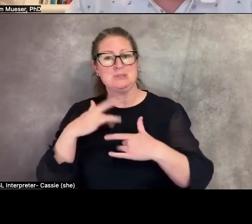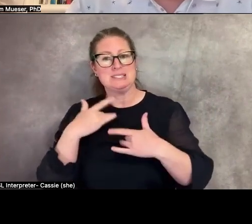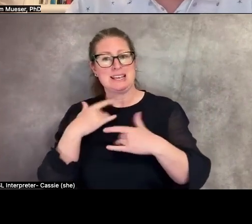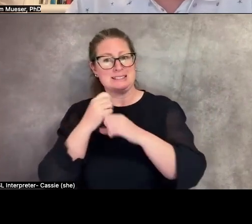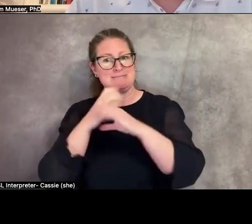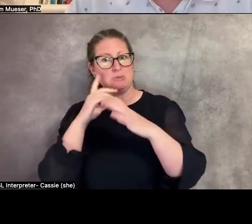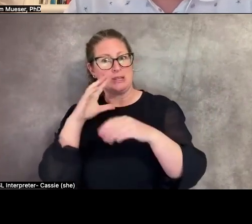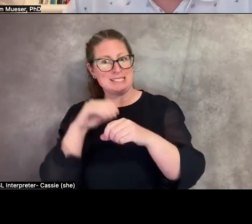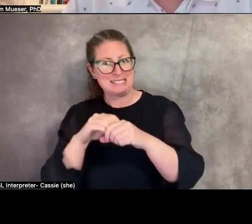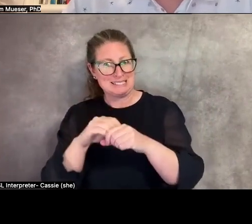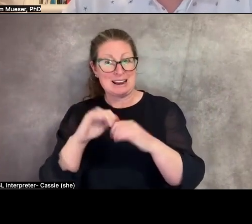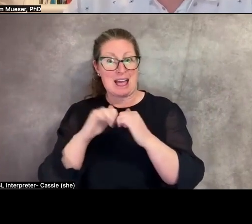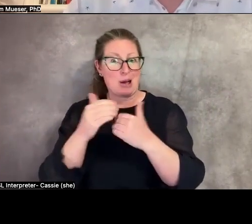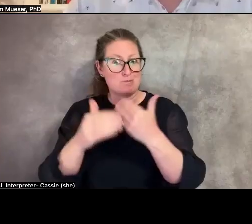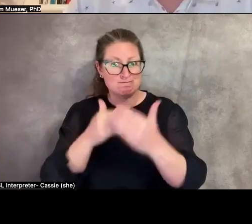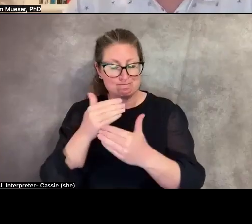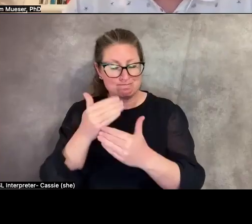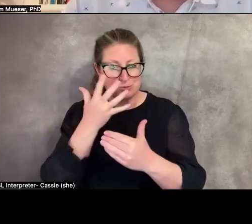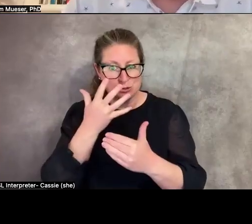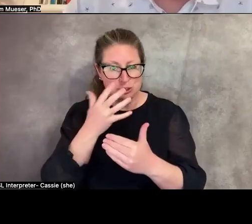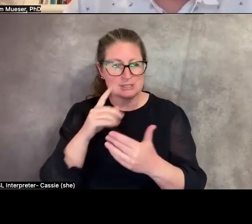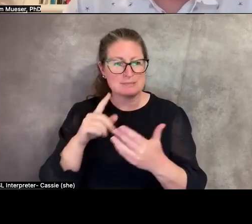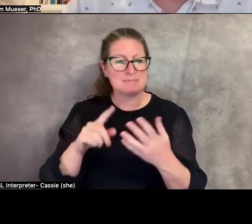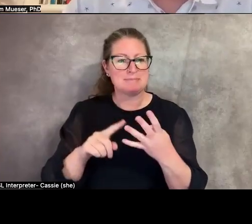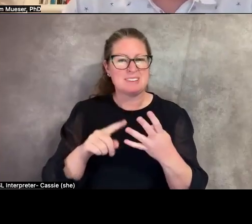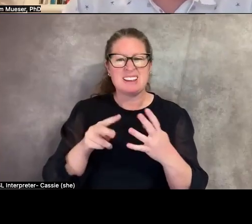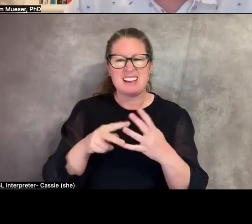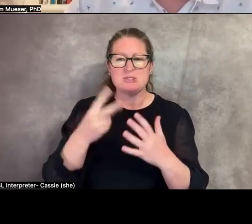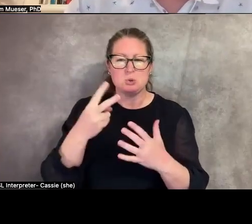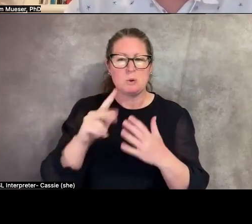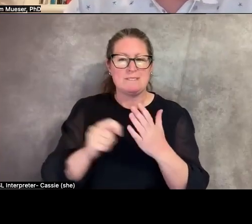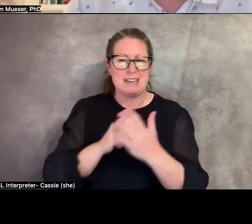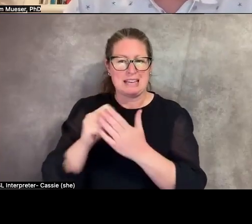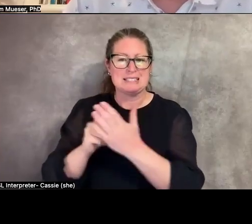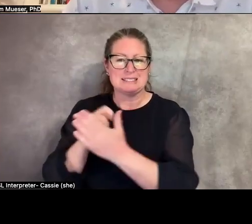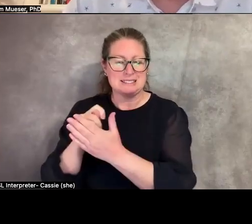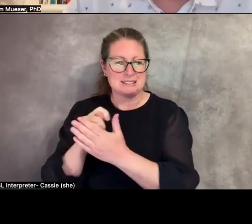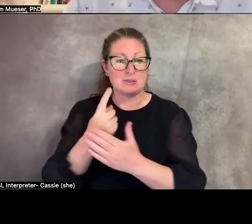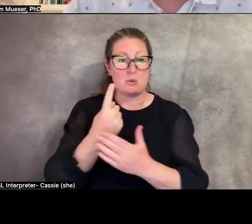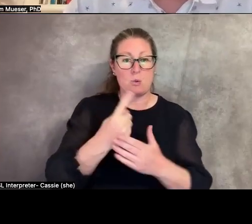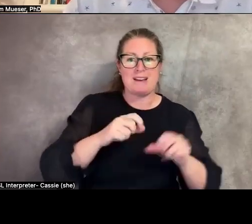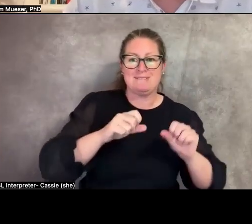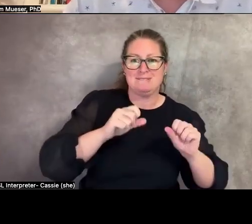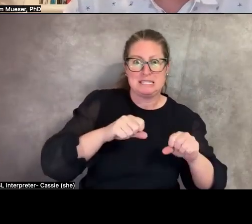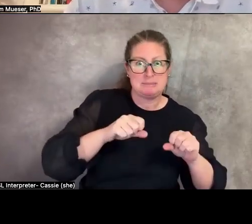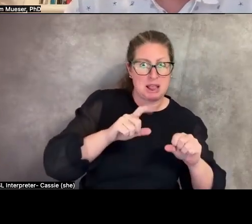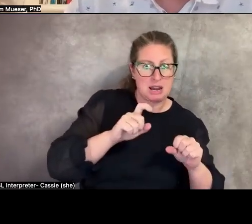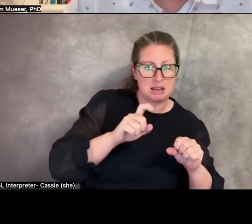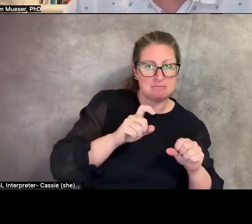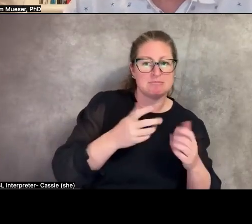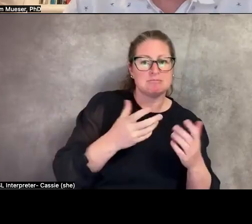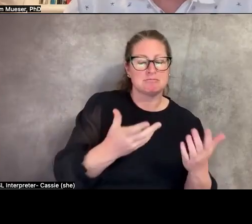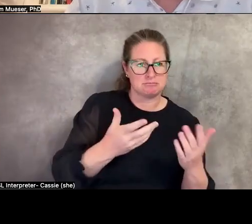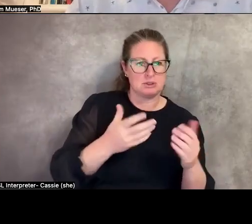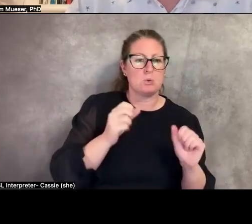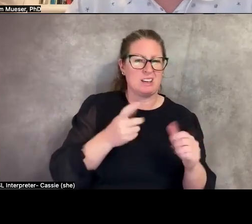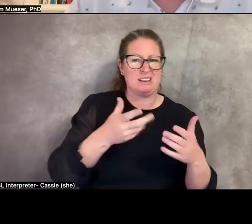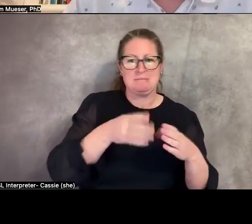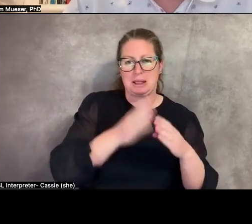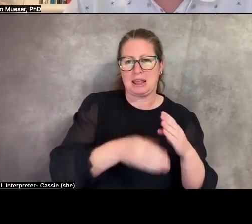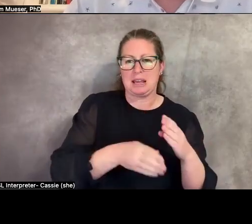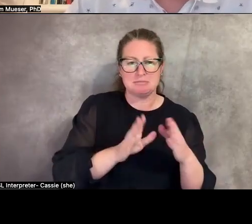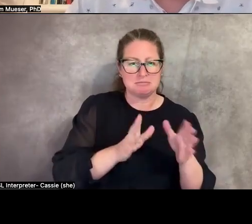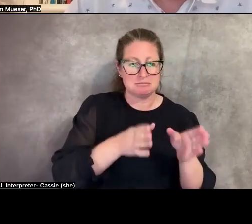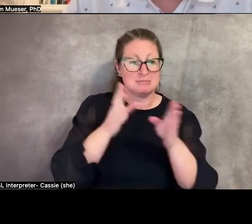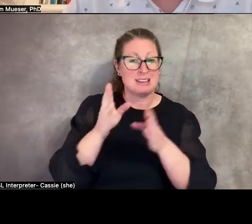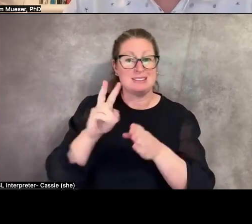works. I'll then describe the two phases of the study, the first being a feasibility study that we've completed, and the